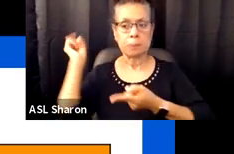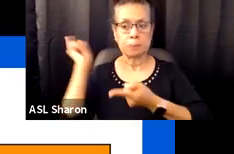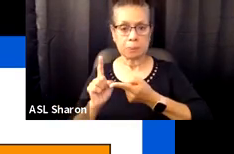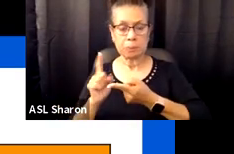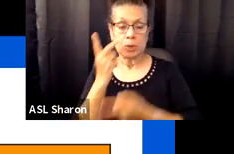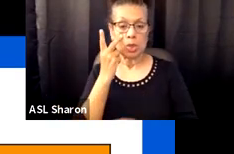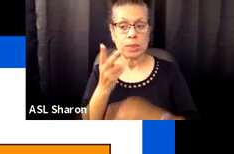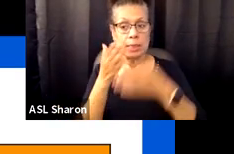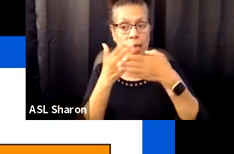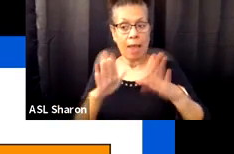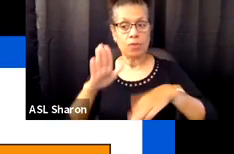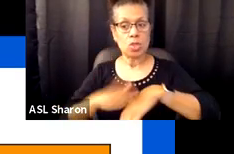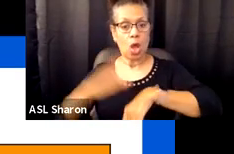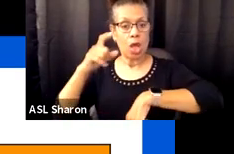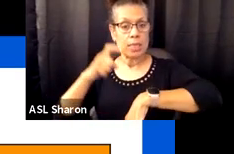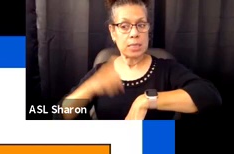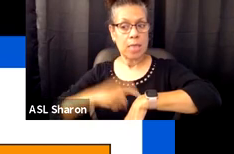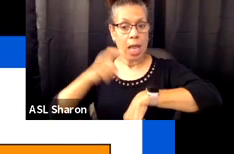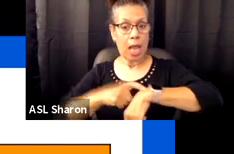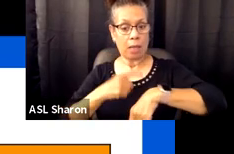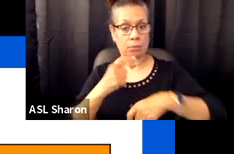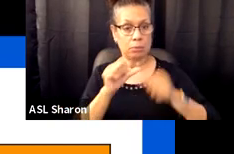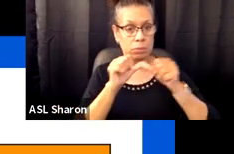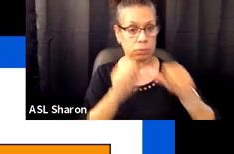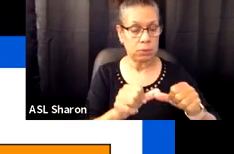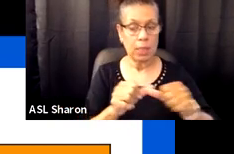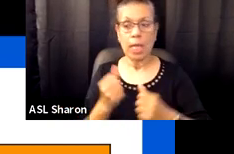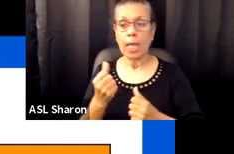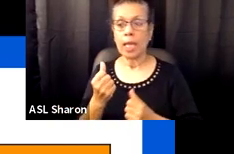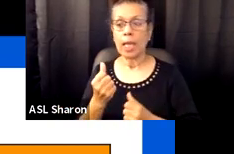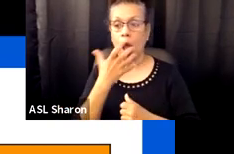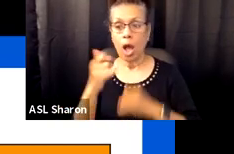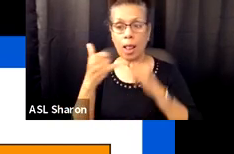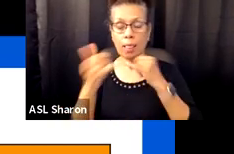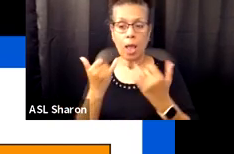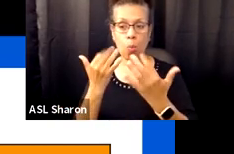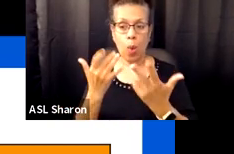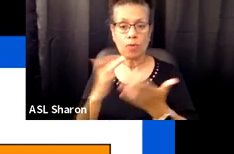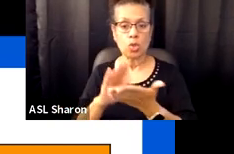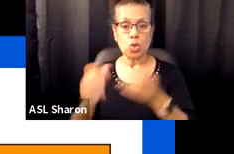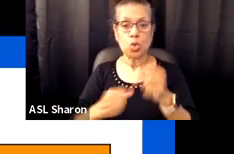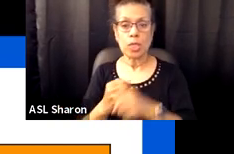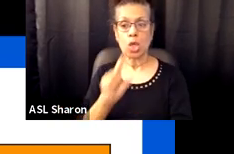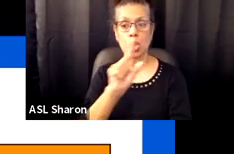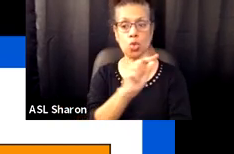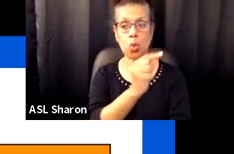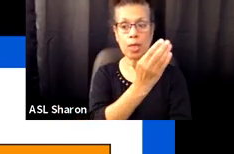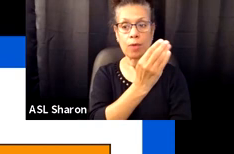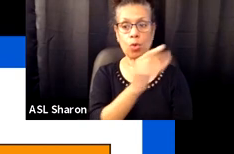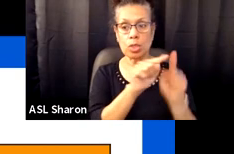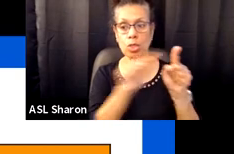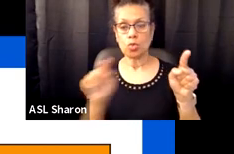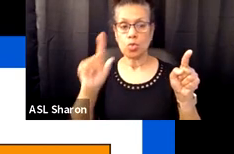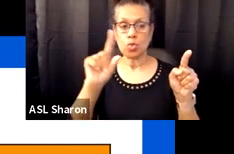average bus on time performance and hot time weight hotline wait times from school years 2014 to 2020.